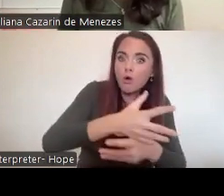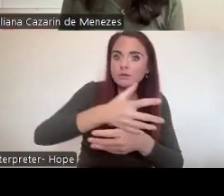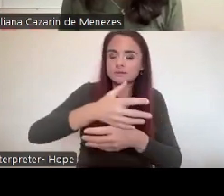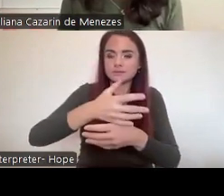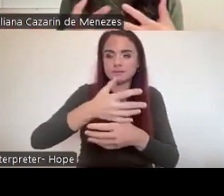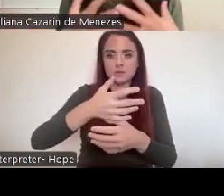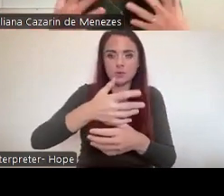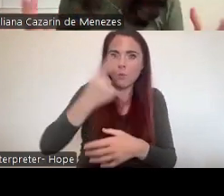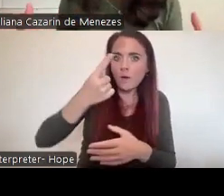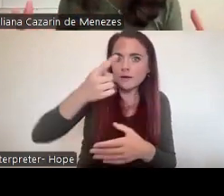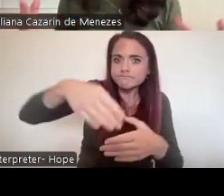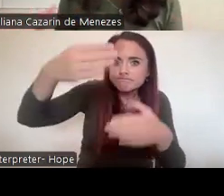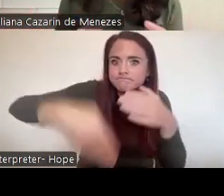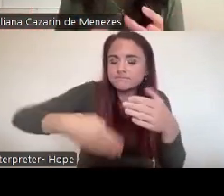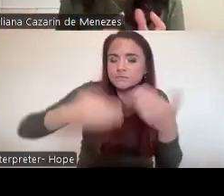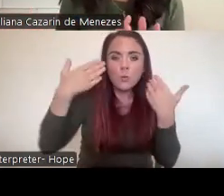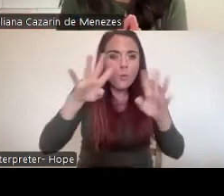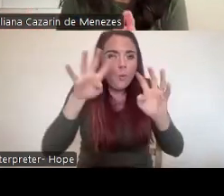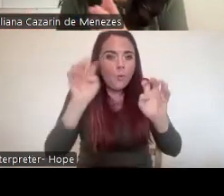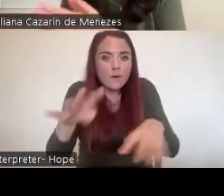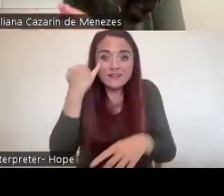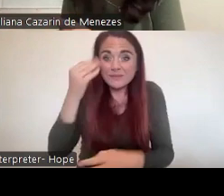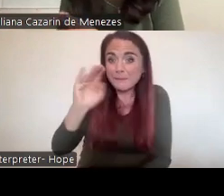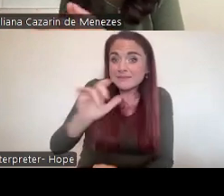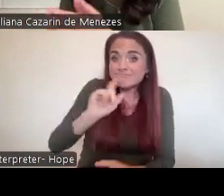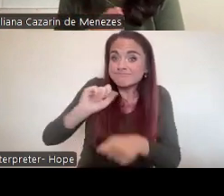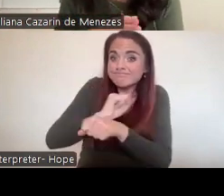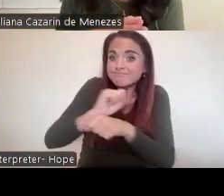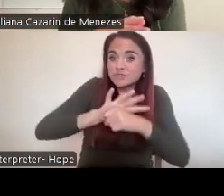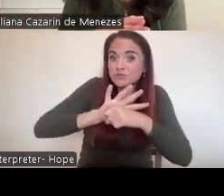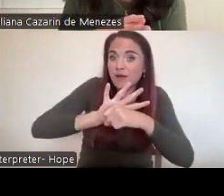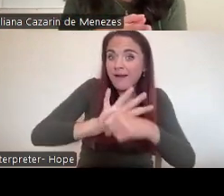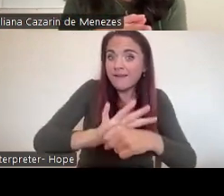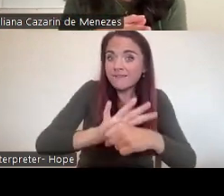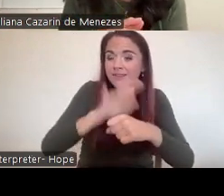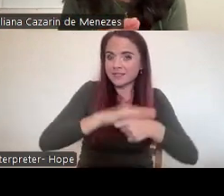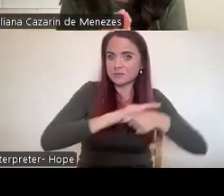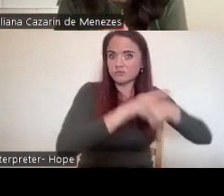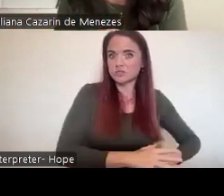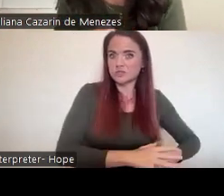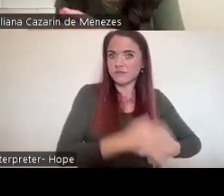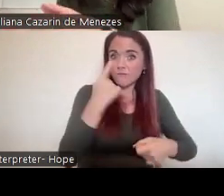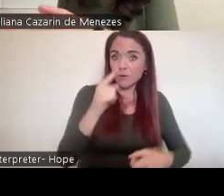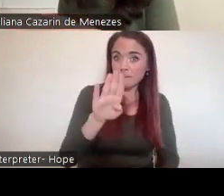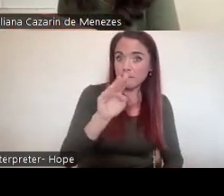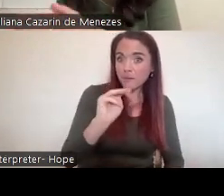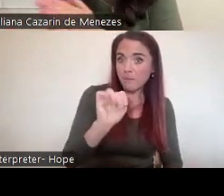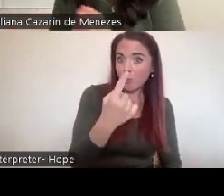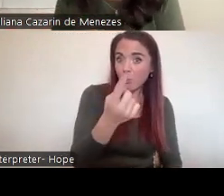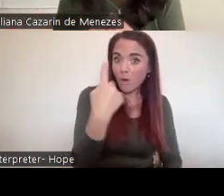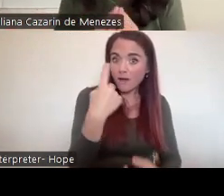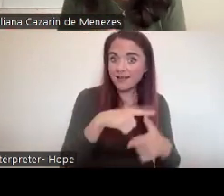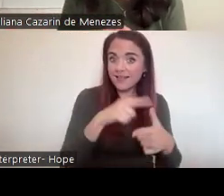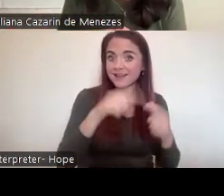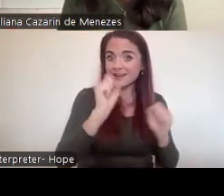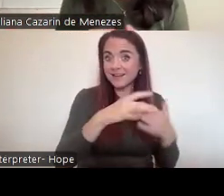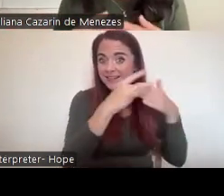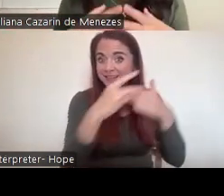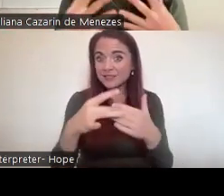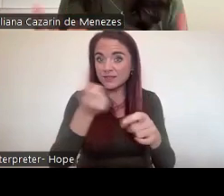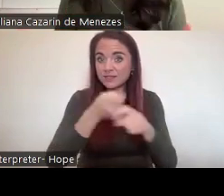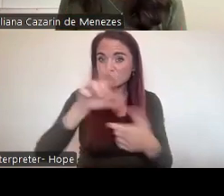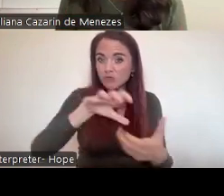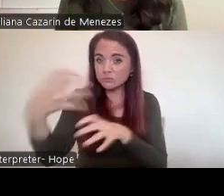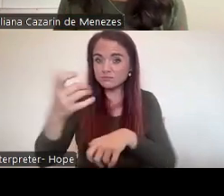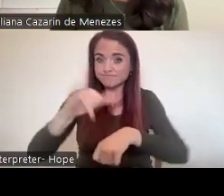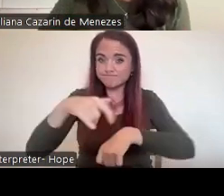this scenario. We don't know if MEEK is actually driving suppression of BMAL1, and this would lead to a circadian disruption.